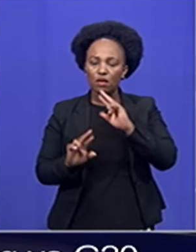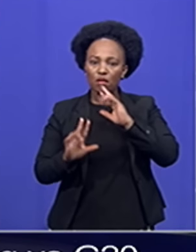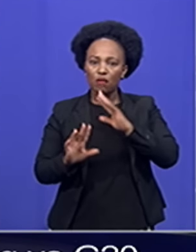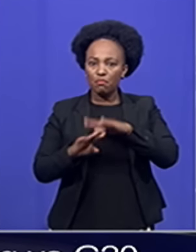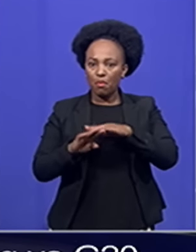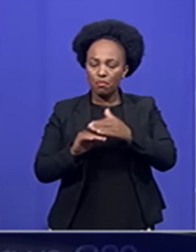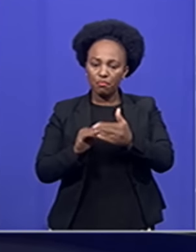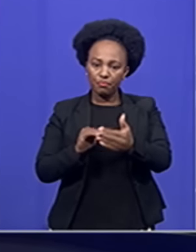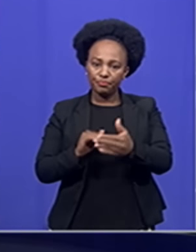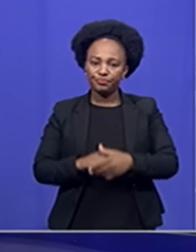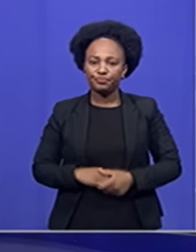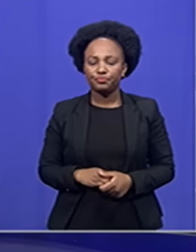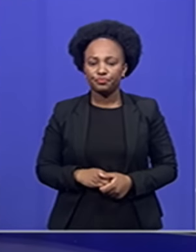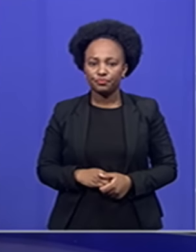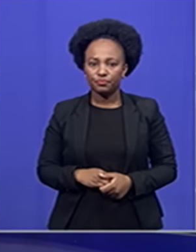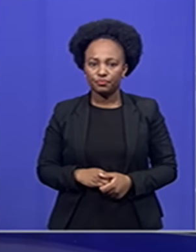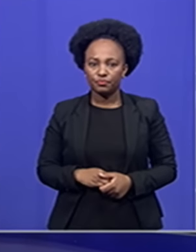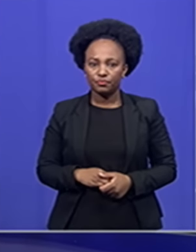tšeo.